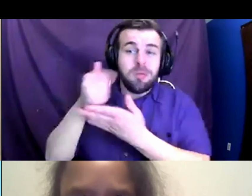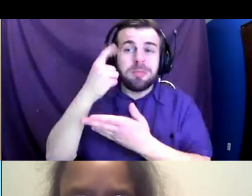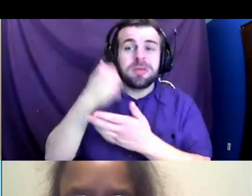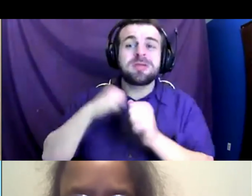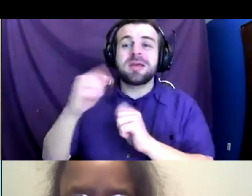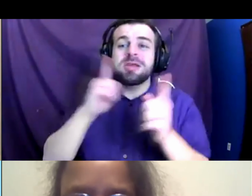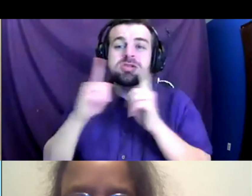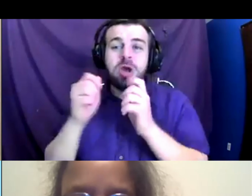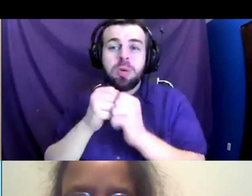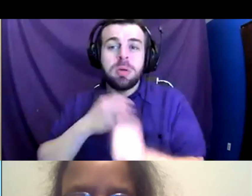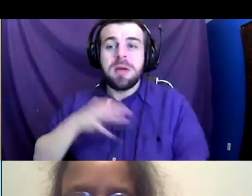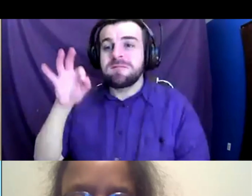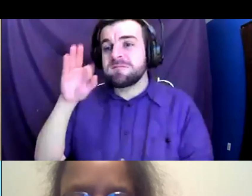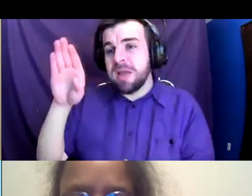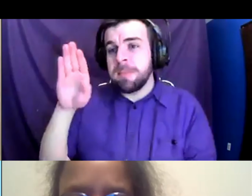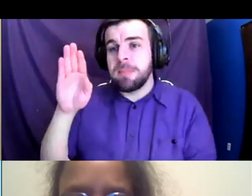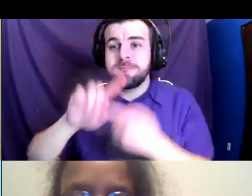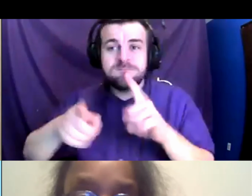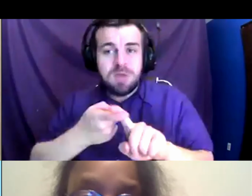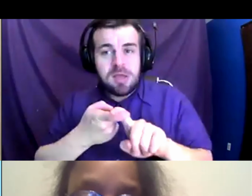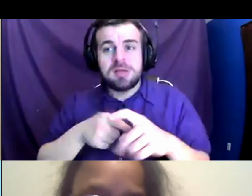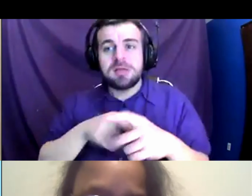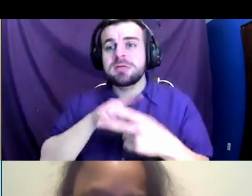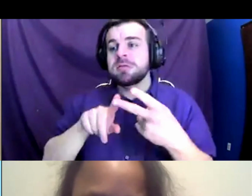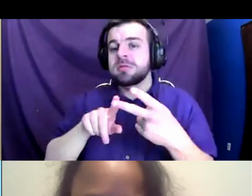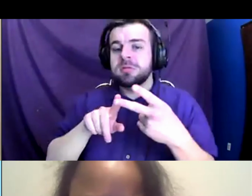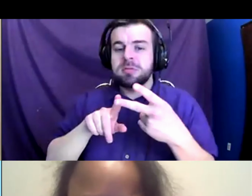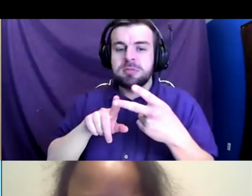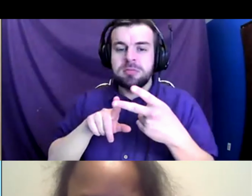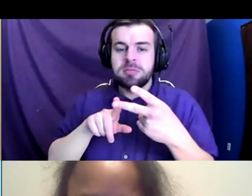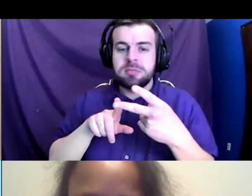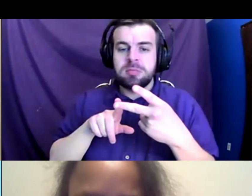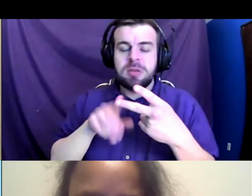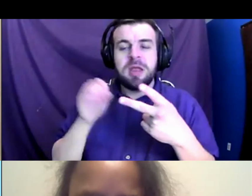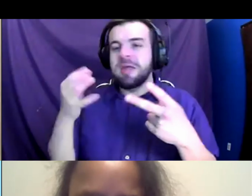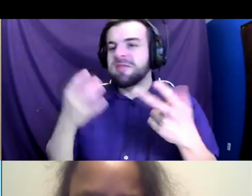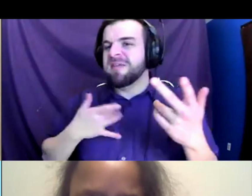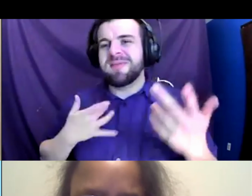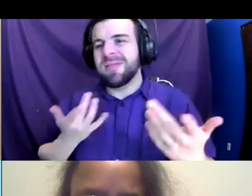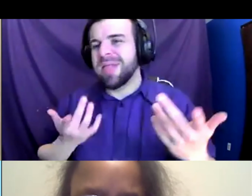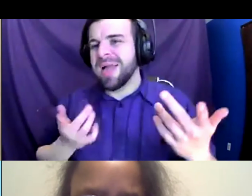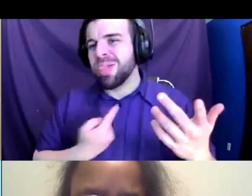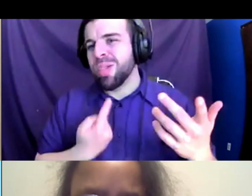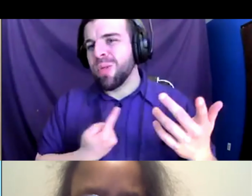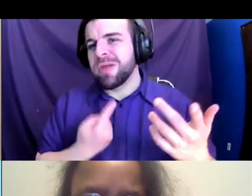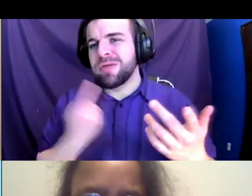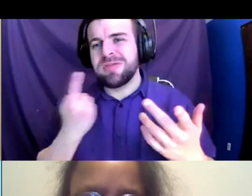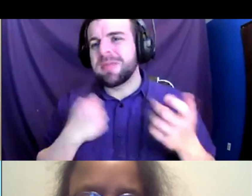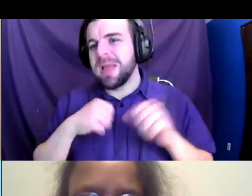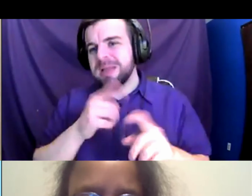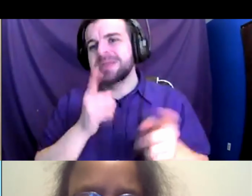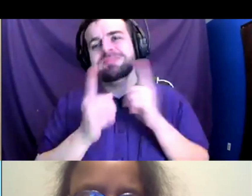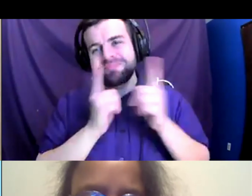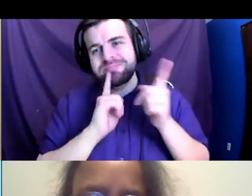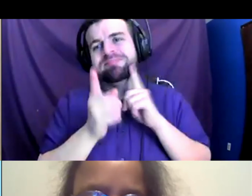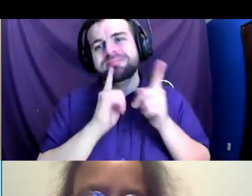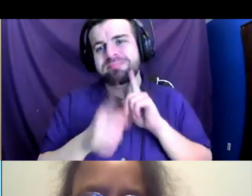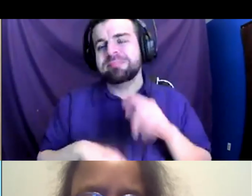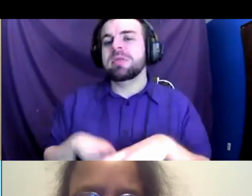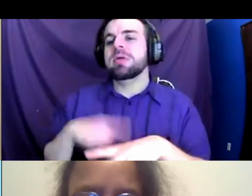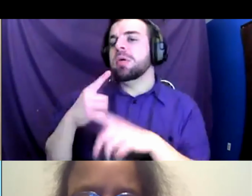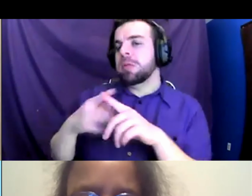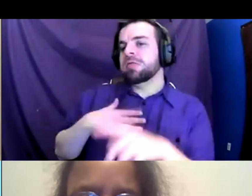Facebook friends, and if I'm alone or something, get lonely. And then my remote support staff that's on there, I can talk to